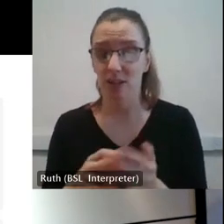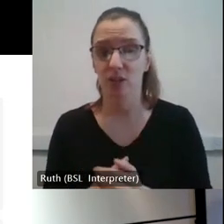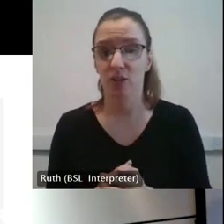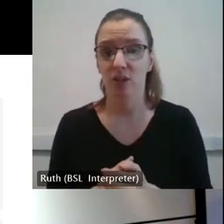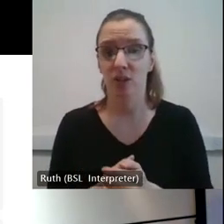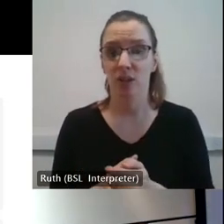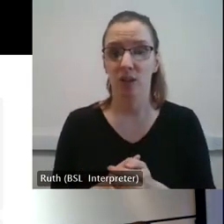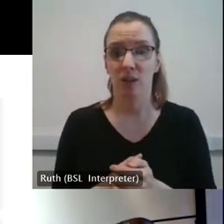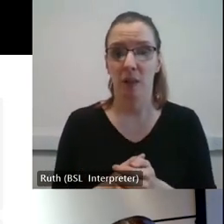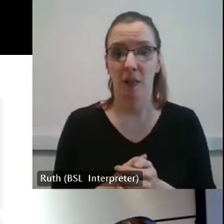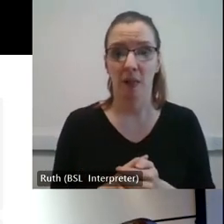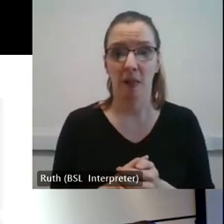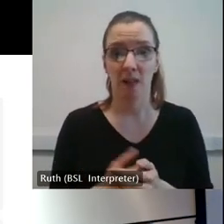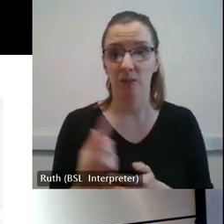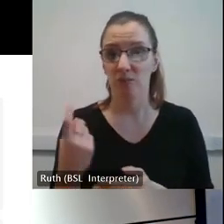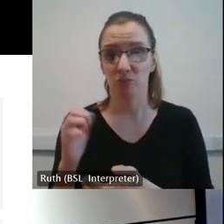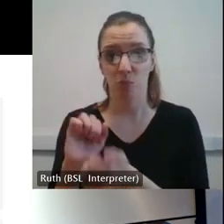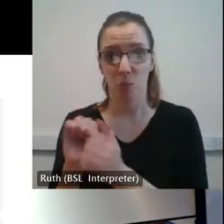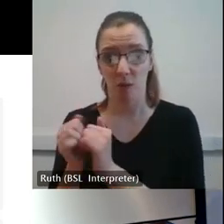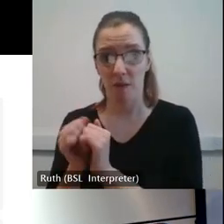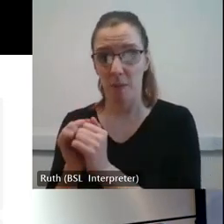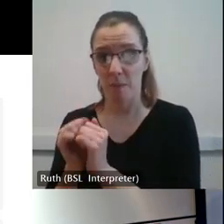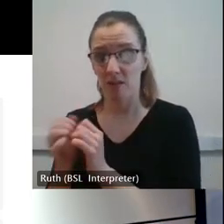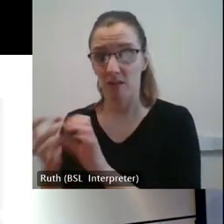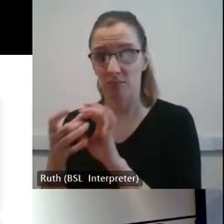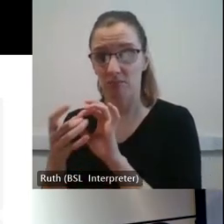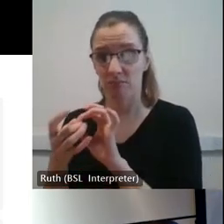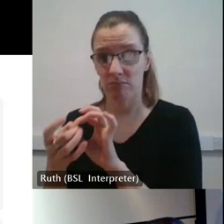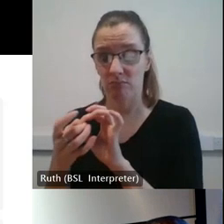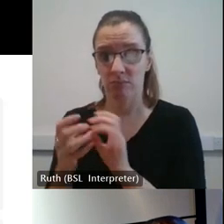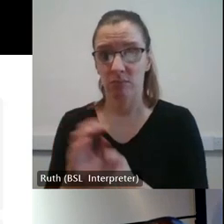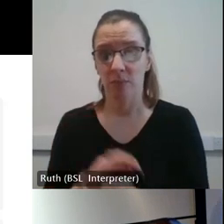Digit is one of our partners that we work with,